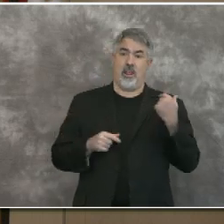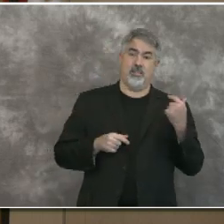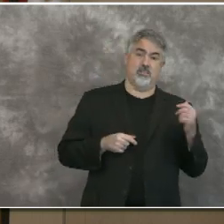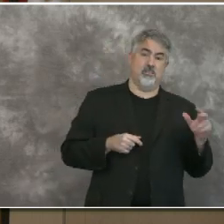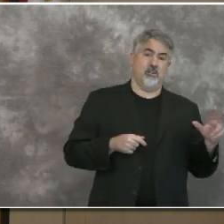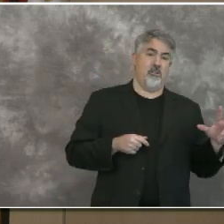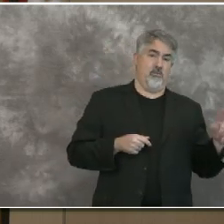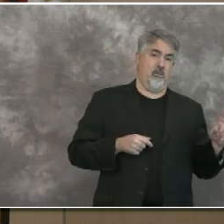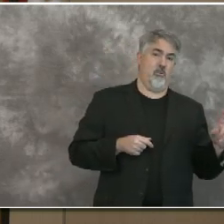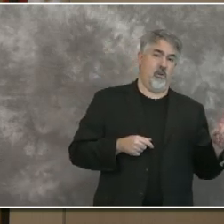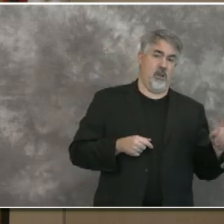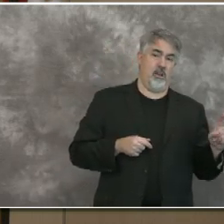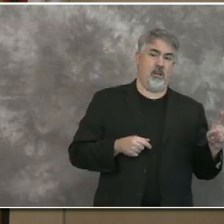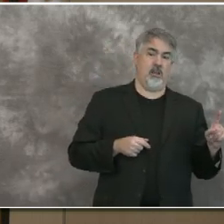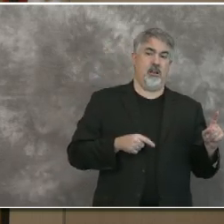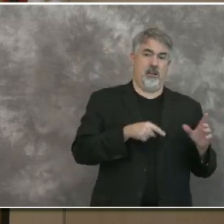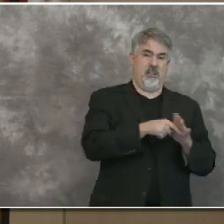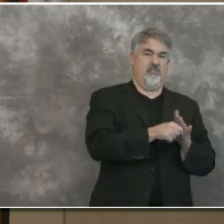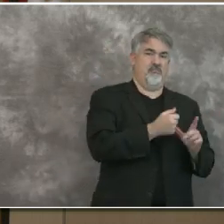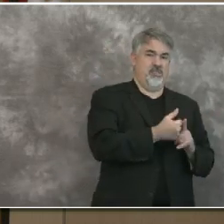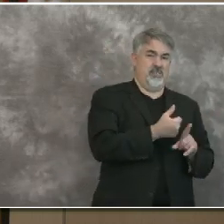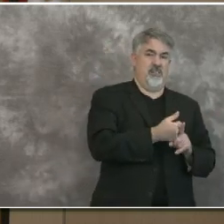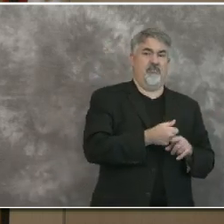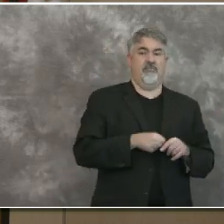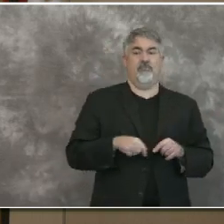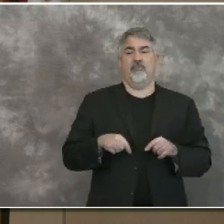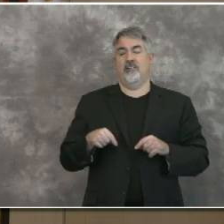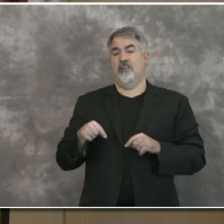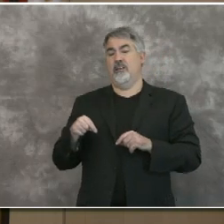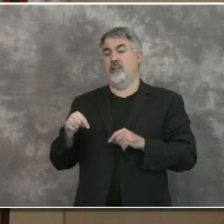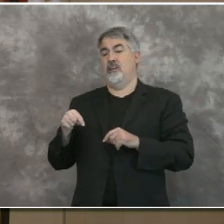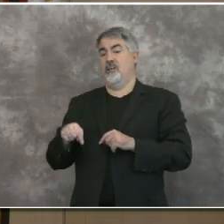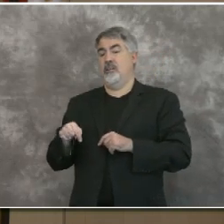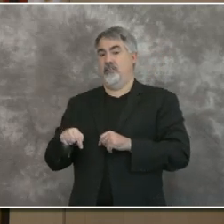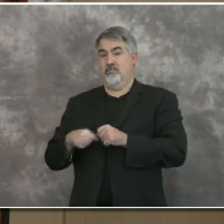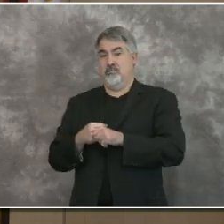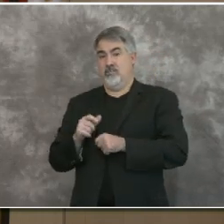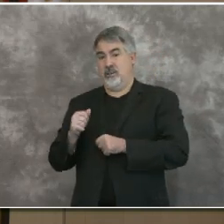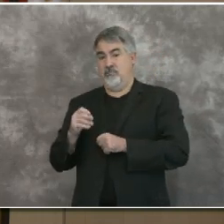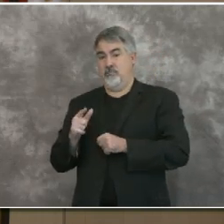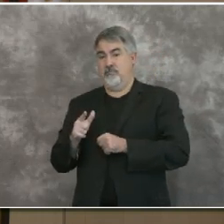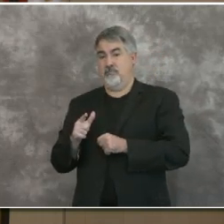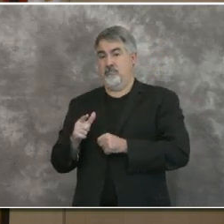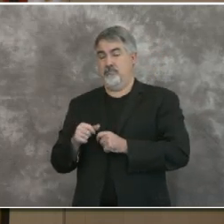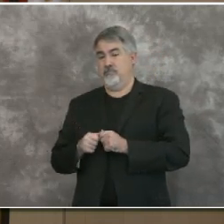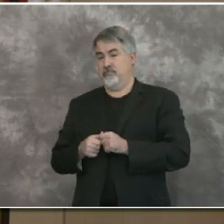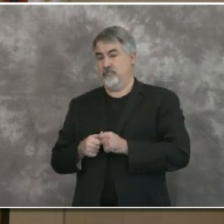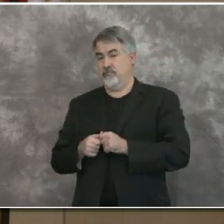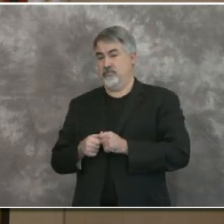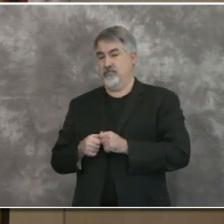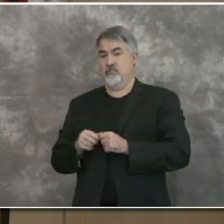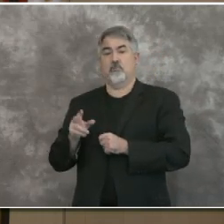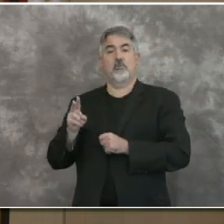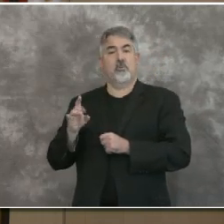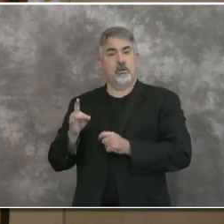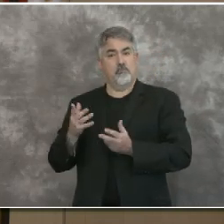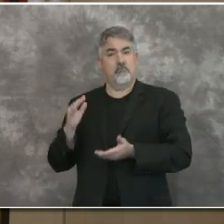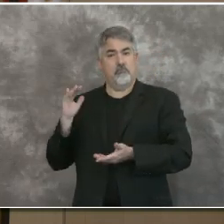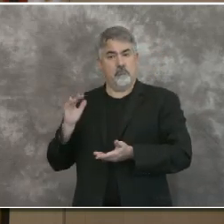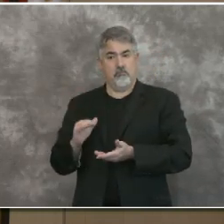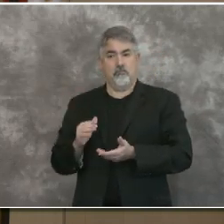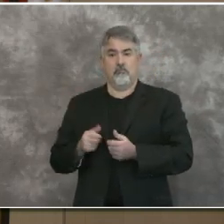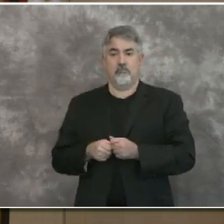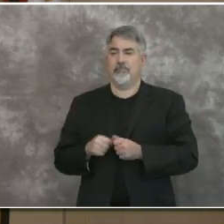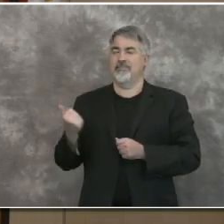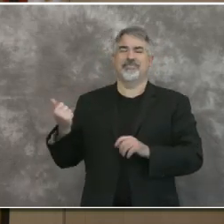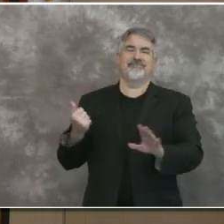31 suicides. And for April this year, there is 28. Now, keep in mind that for